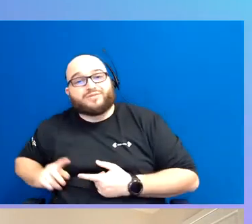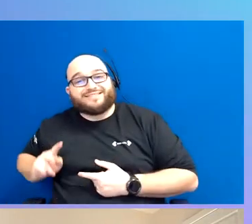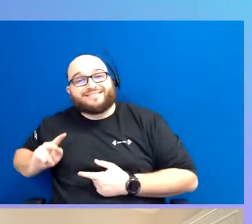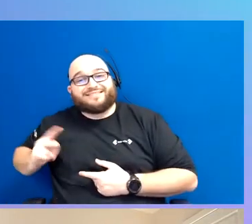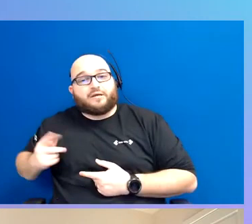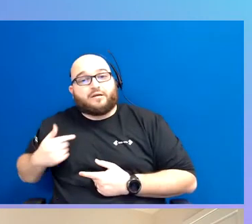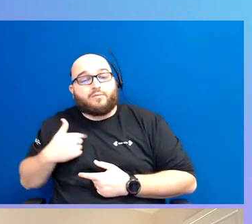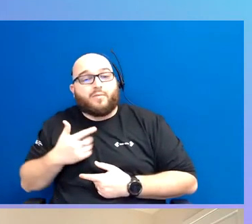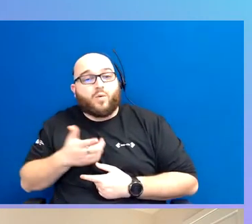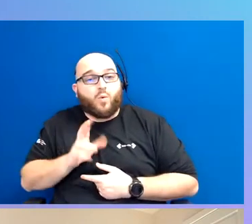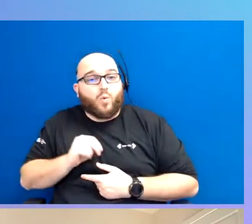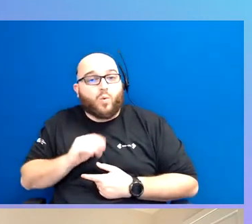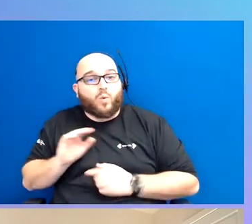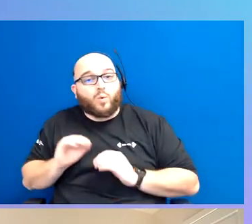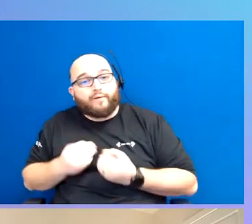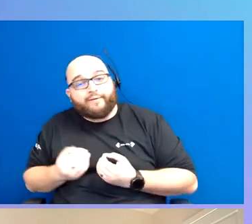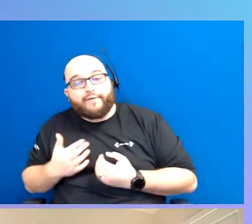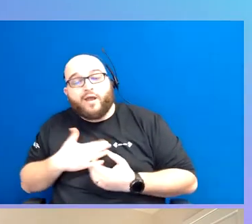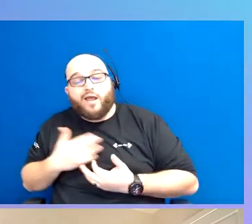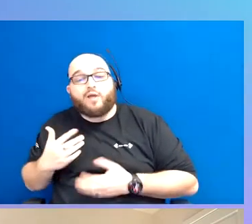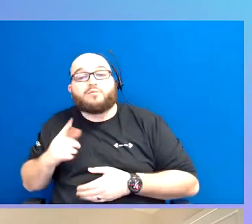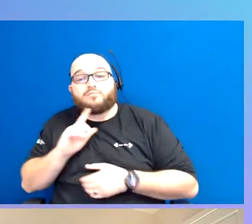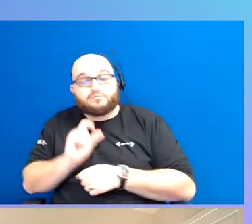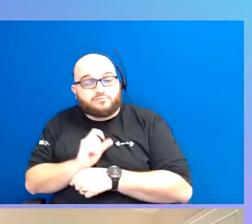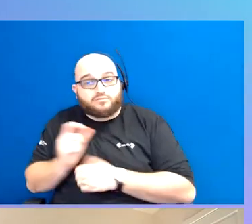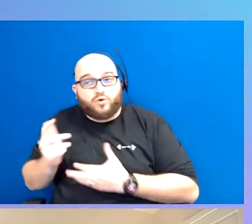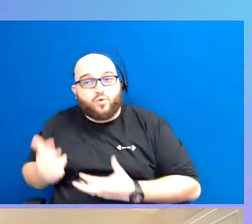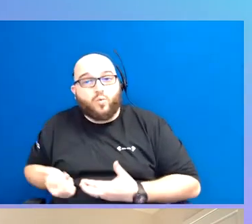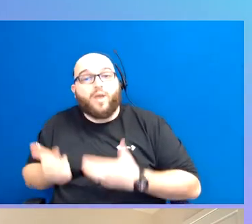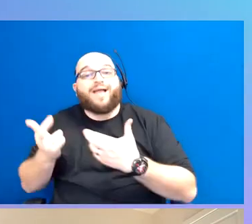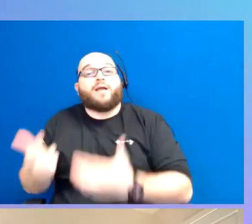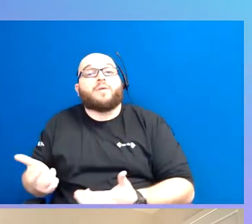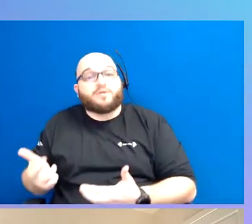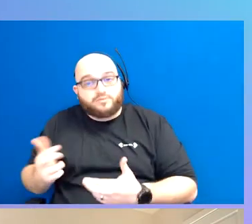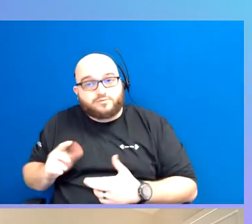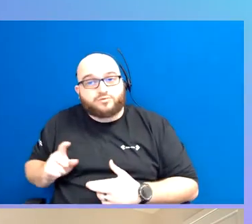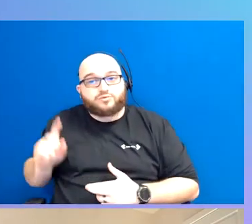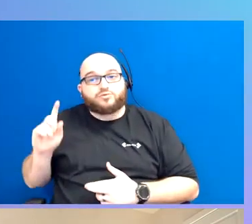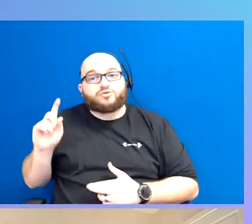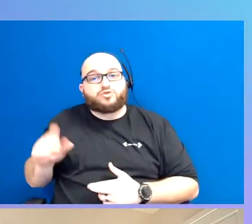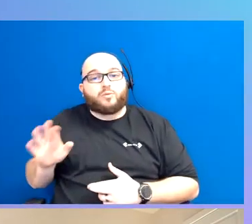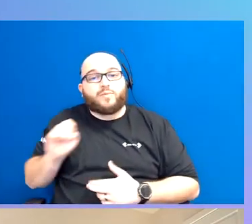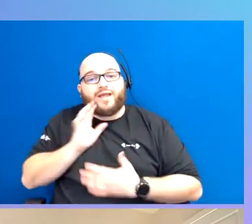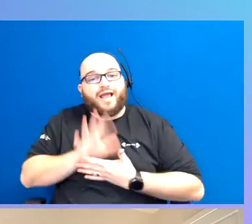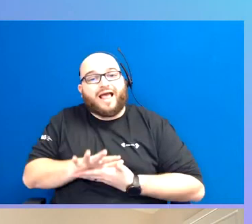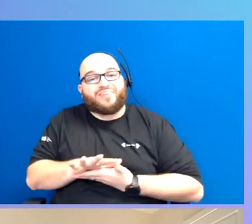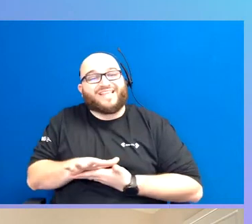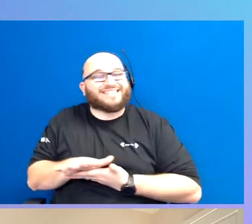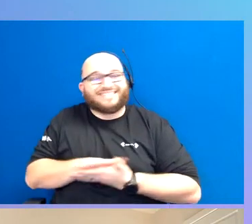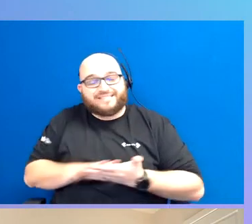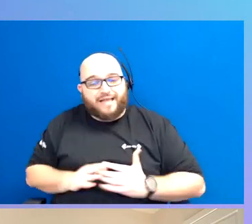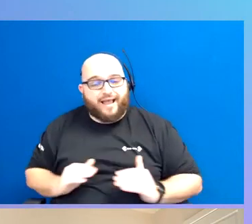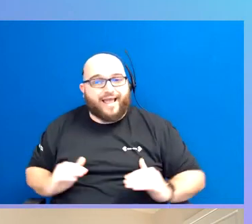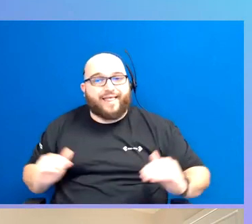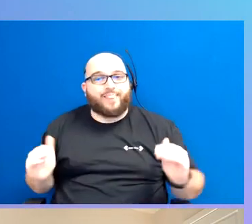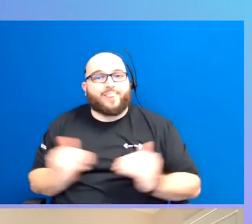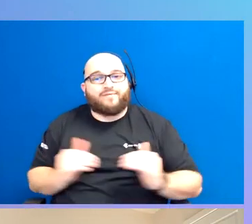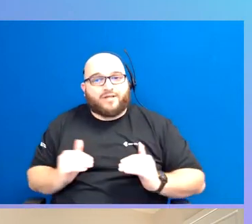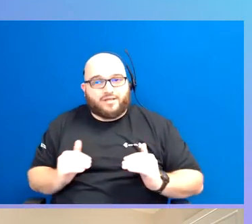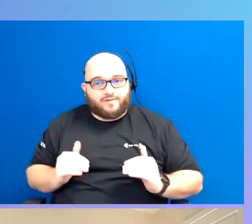organization highly recommends that, it should be corrected at the design levels, and things like